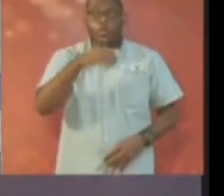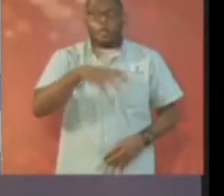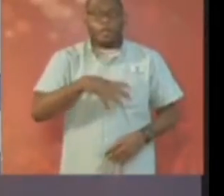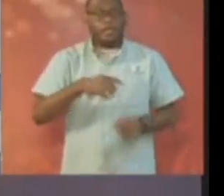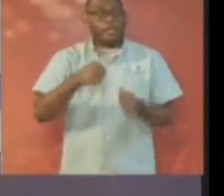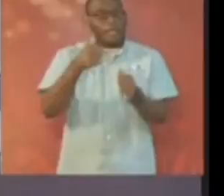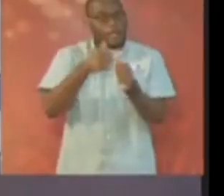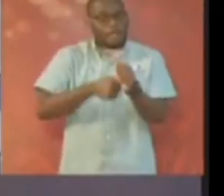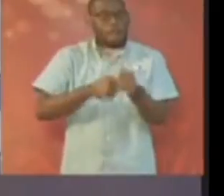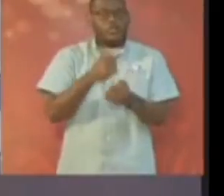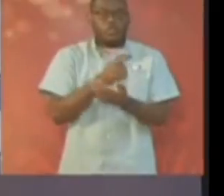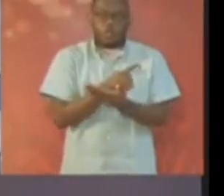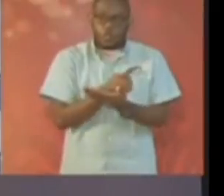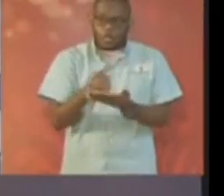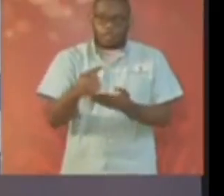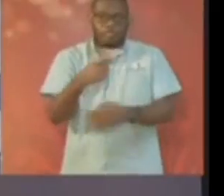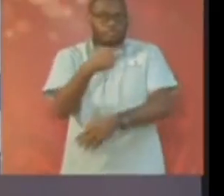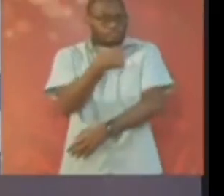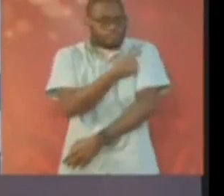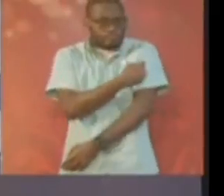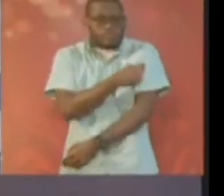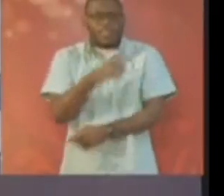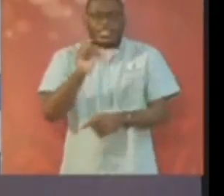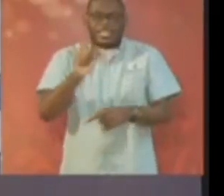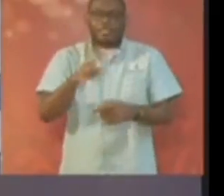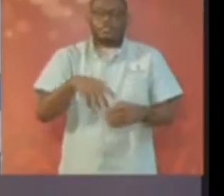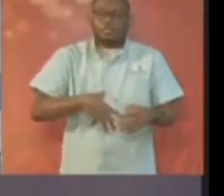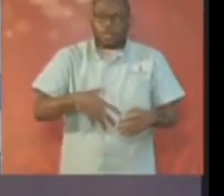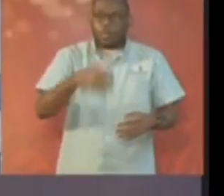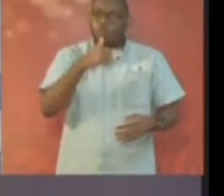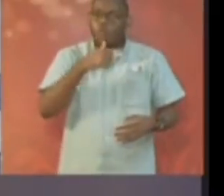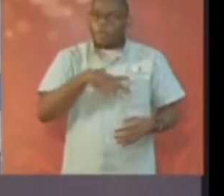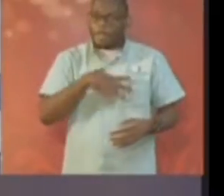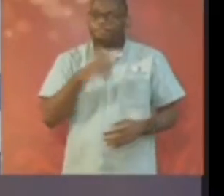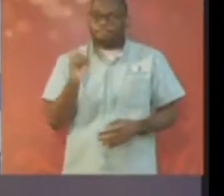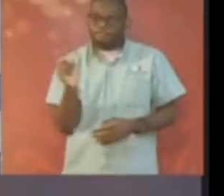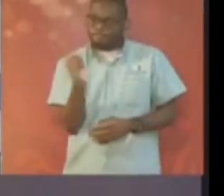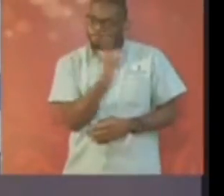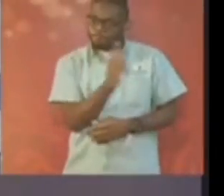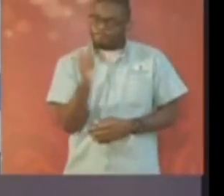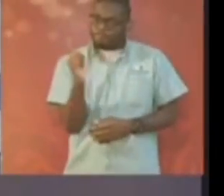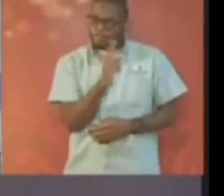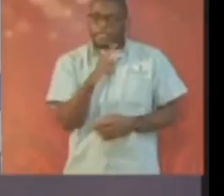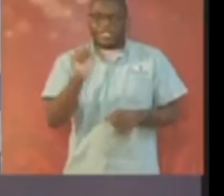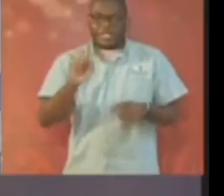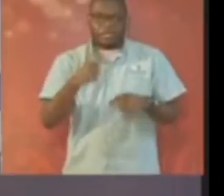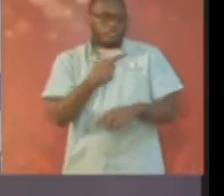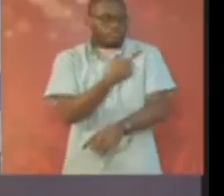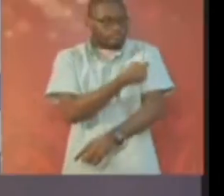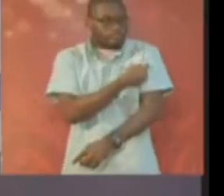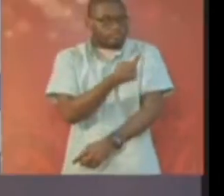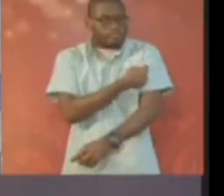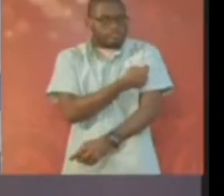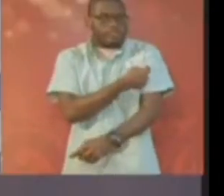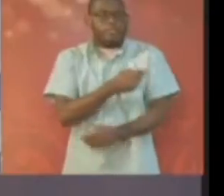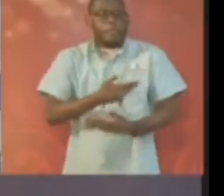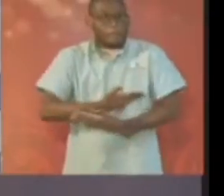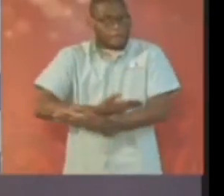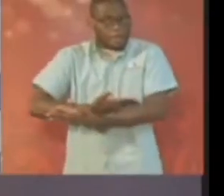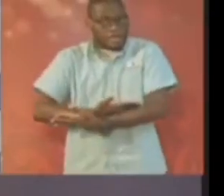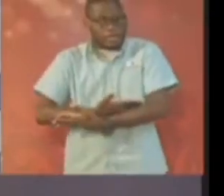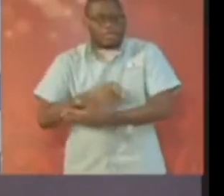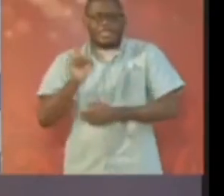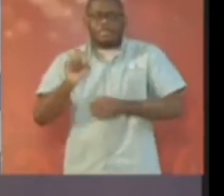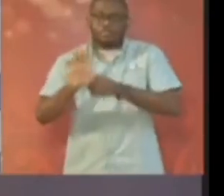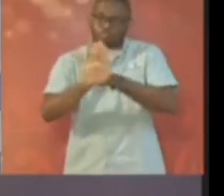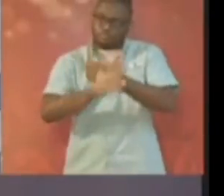higher numbers. The immunity is transferred to that baby before birth, and as well as when you breastfeed,